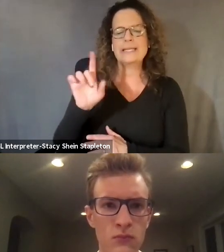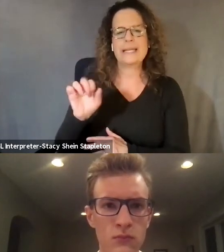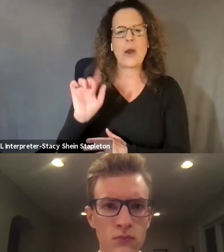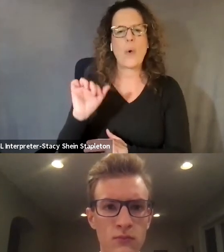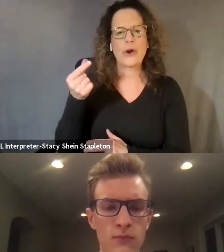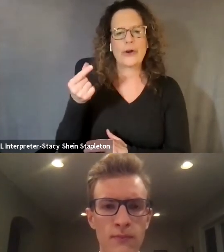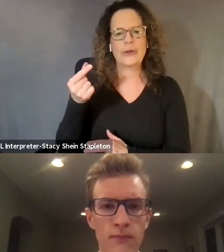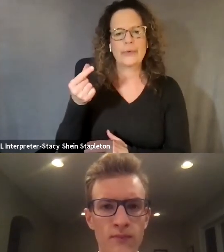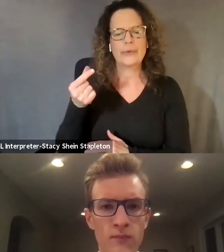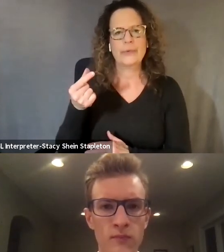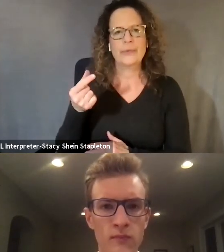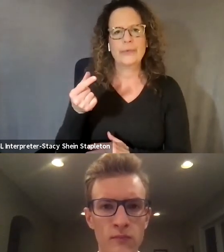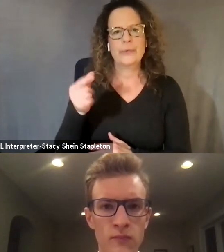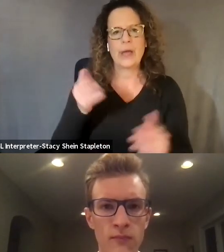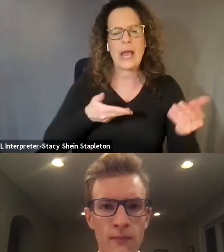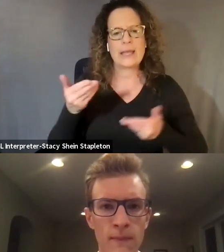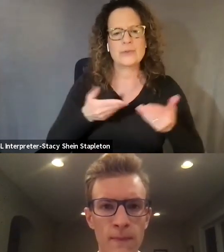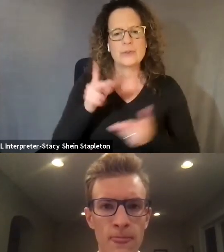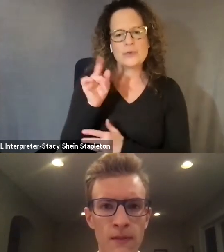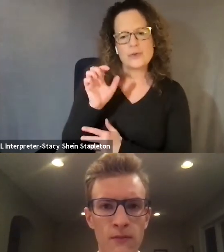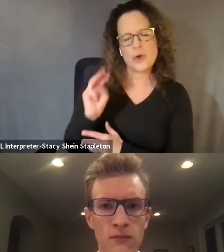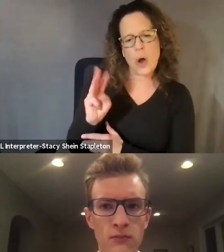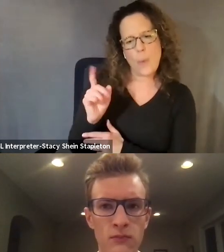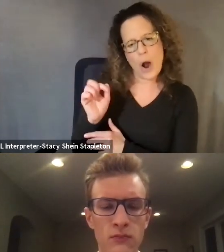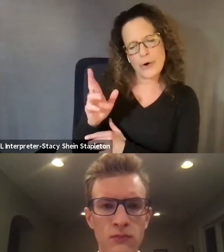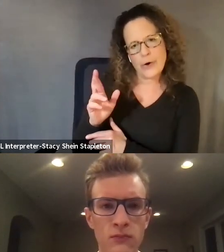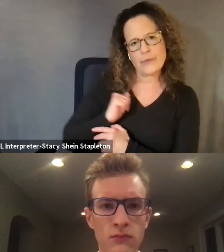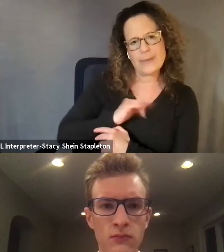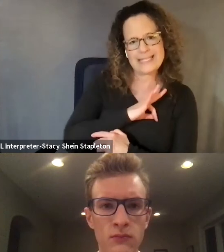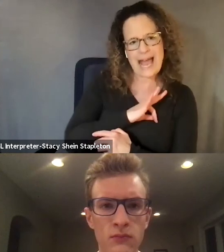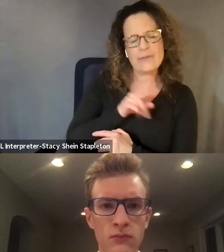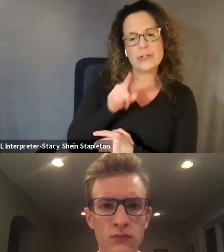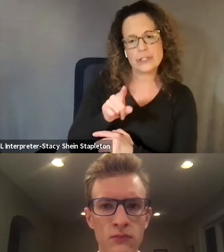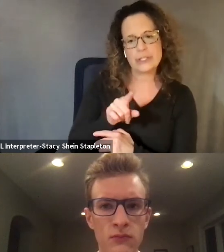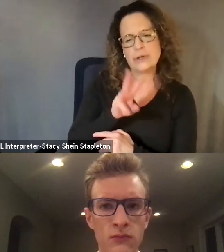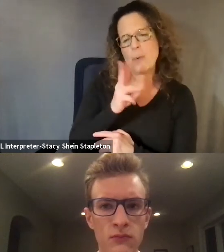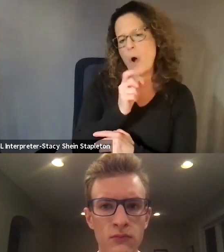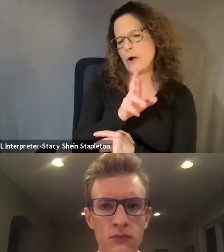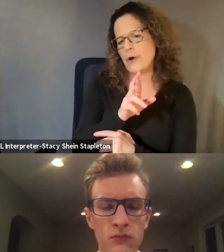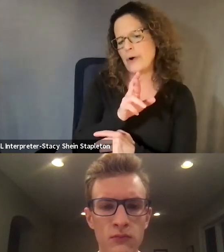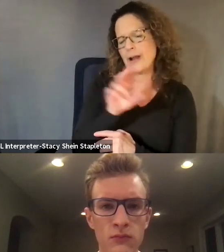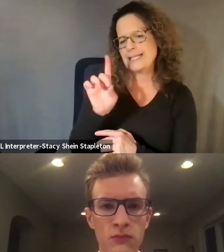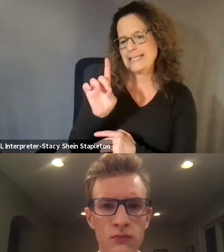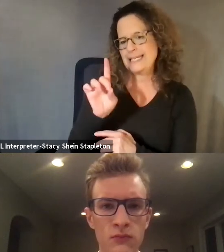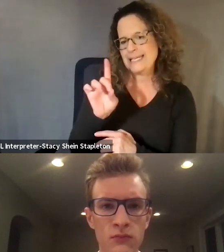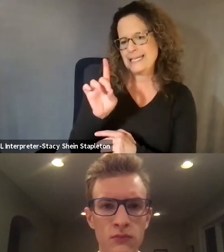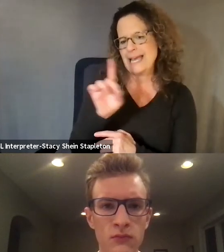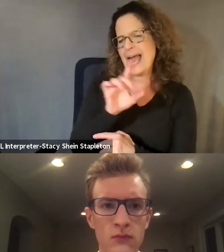MWRD.org. I introduced Dawn Walker of my staff before. She's at